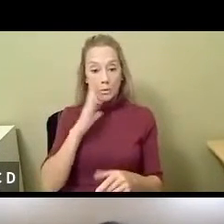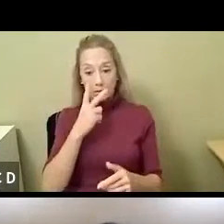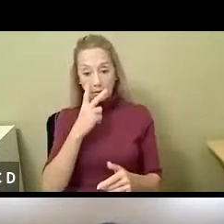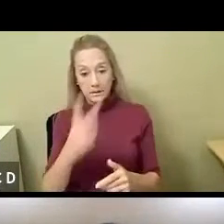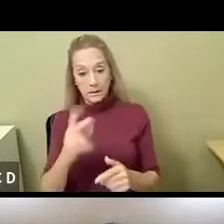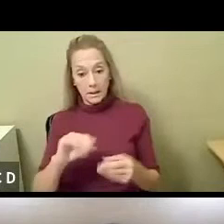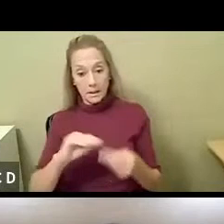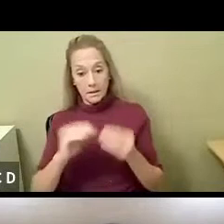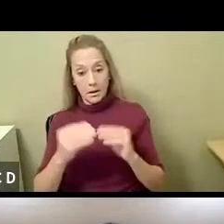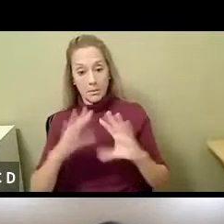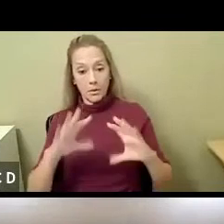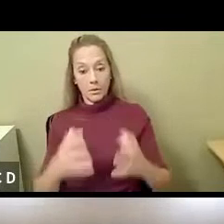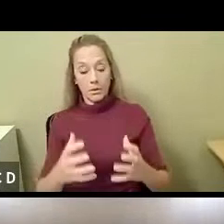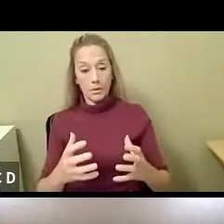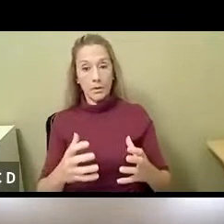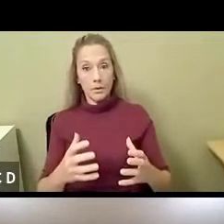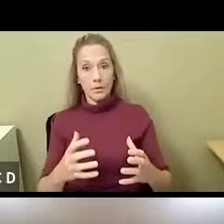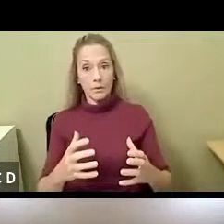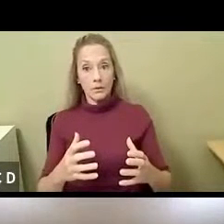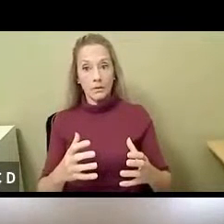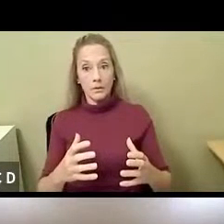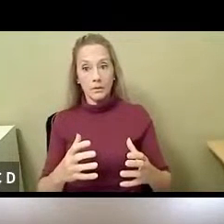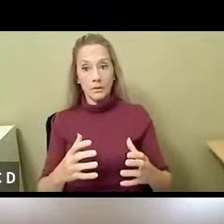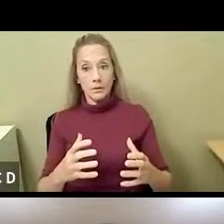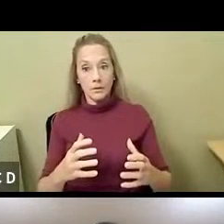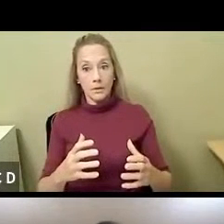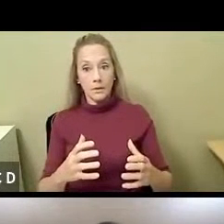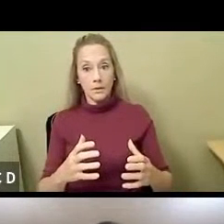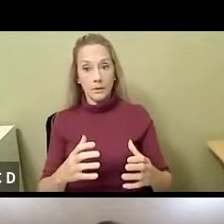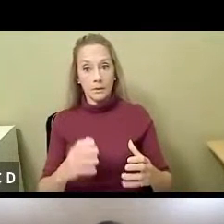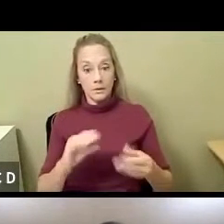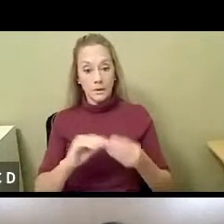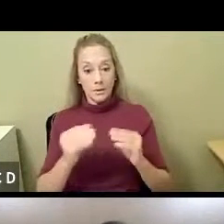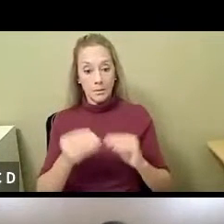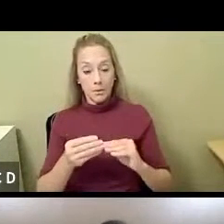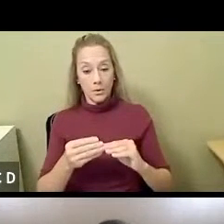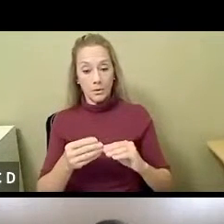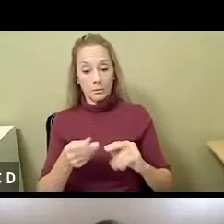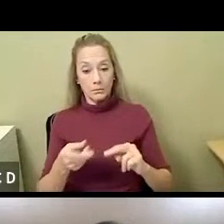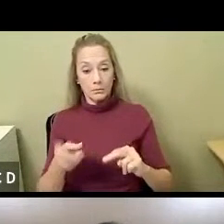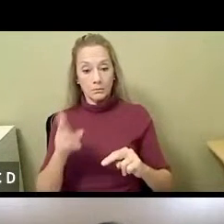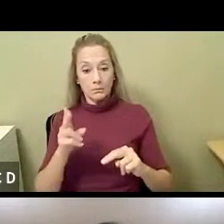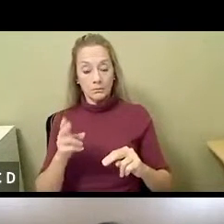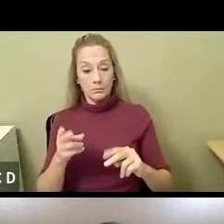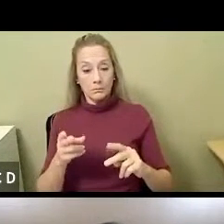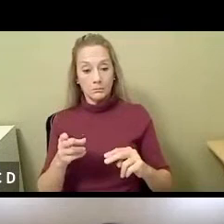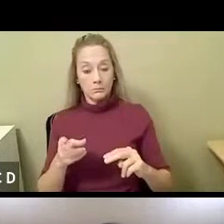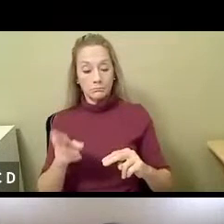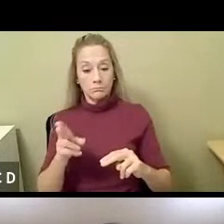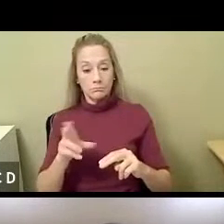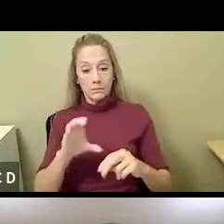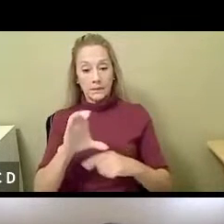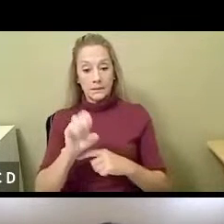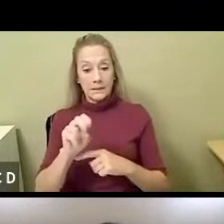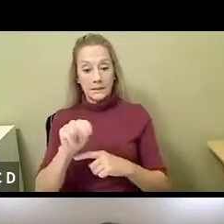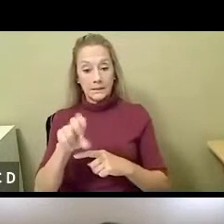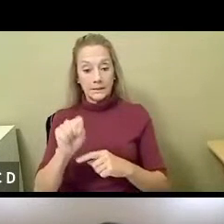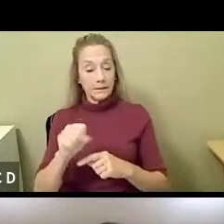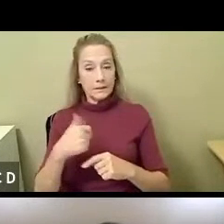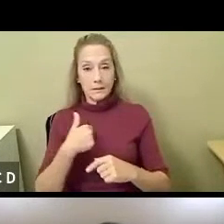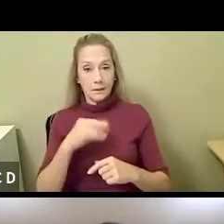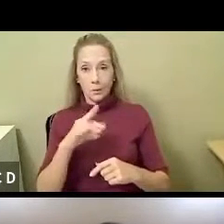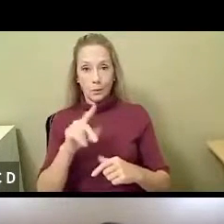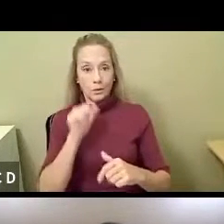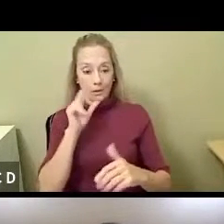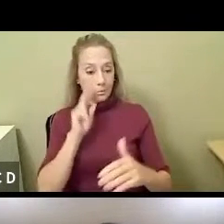number of 221, I would not have predicted that. And so that does give me, meaning I would not have thought it would be